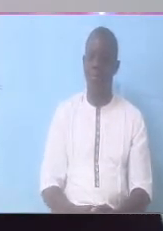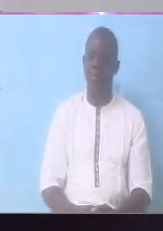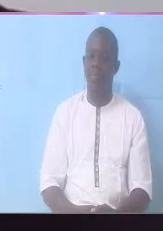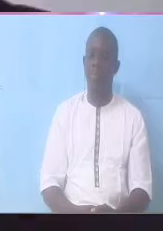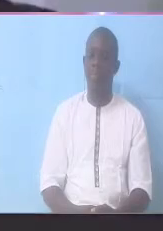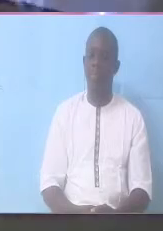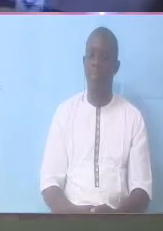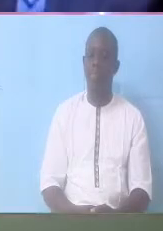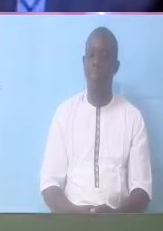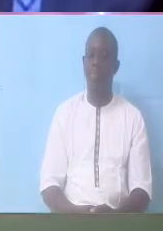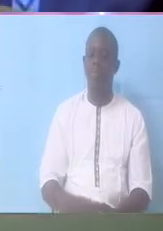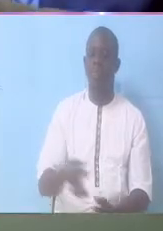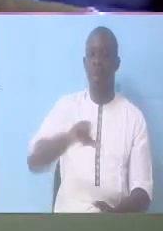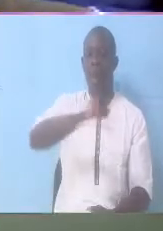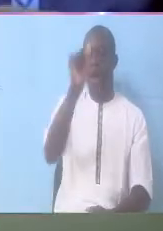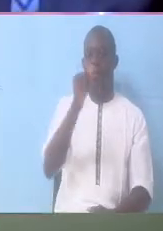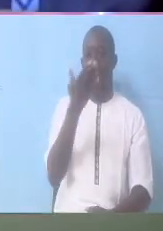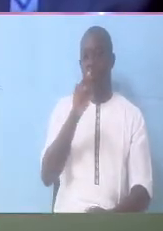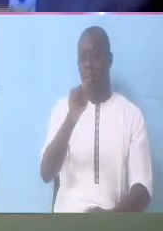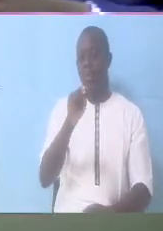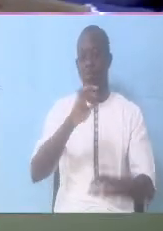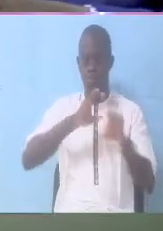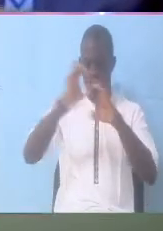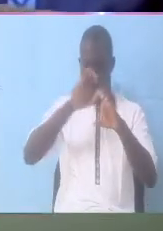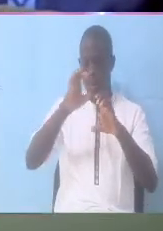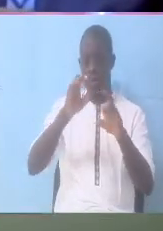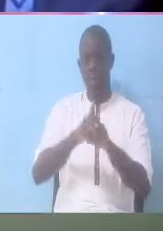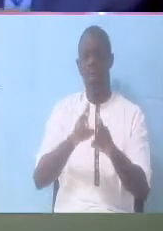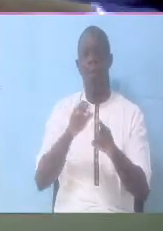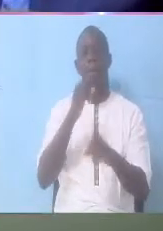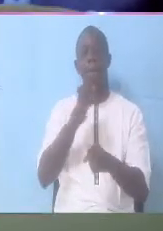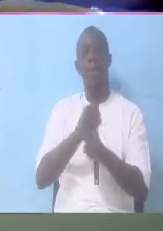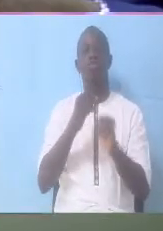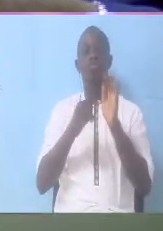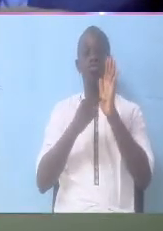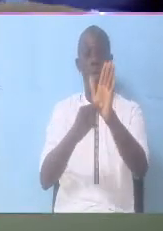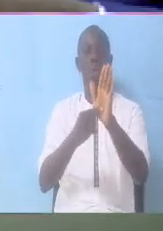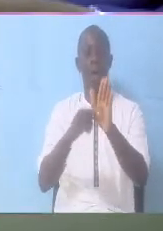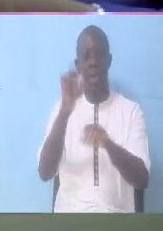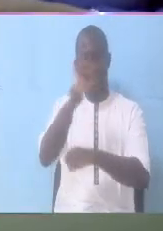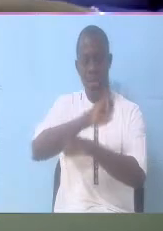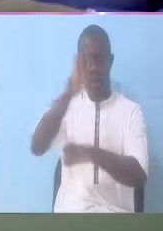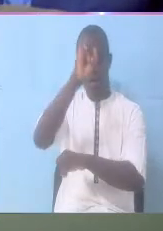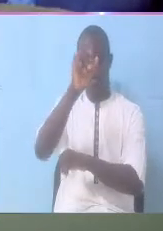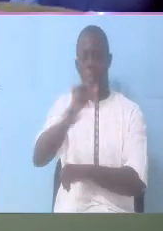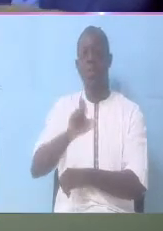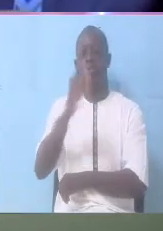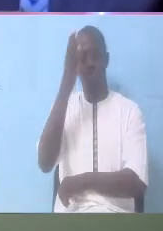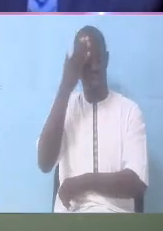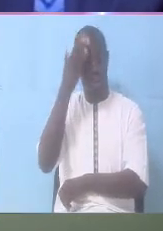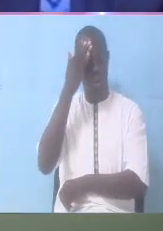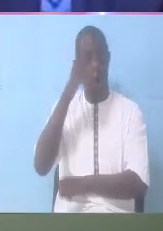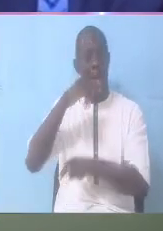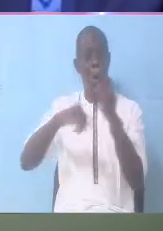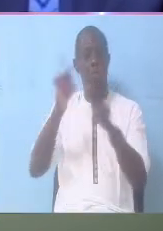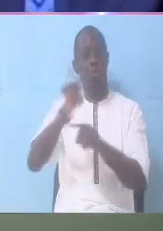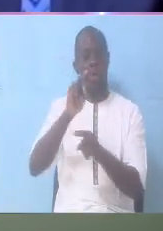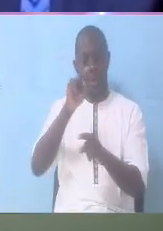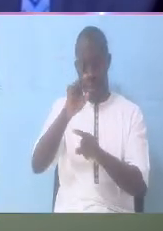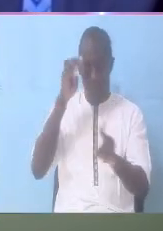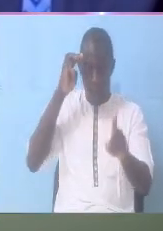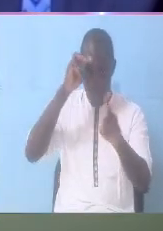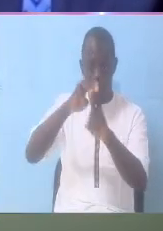And obviously, from that conversation, it appeared that the superior knew what this mission was.